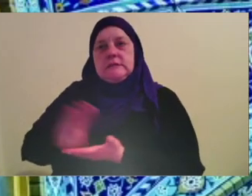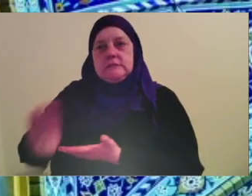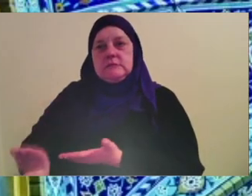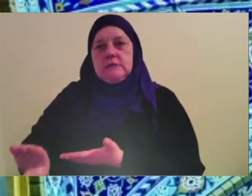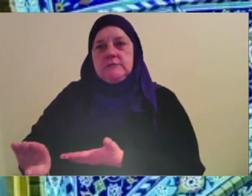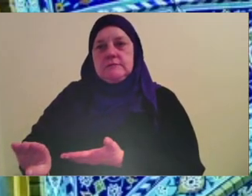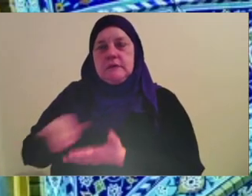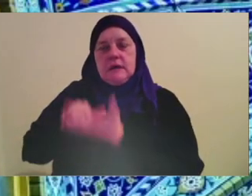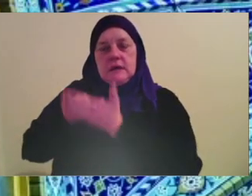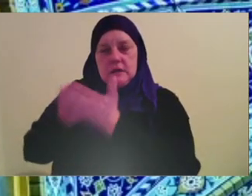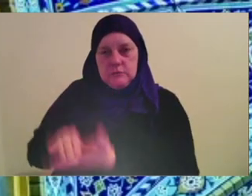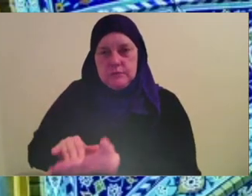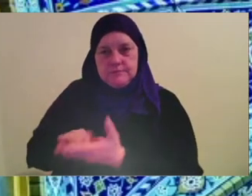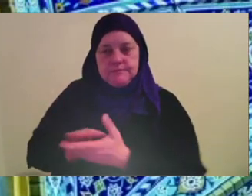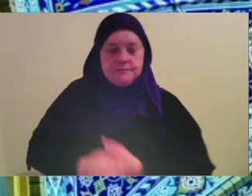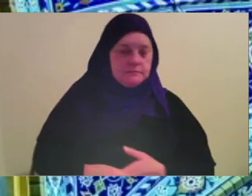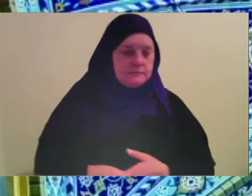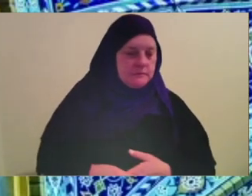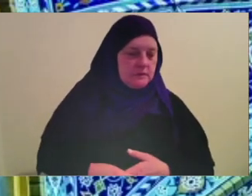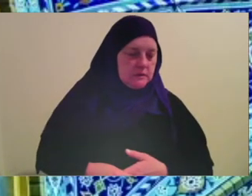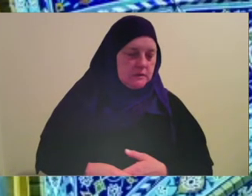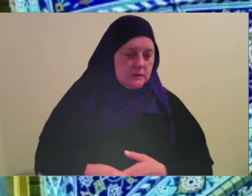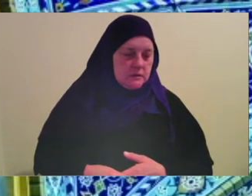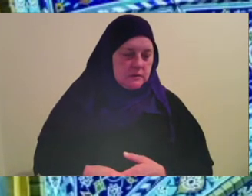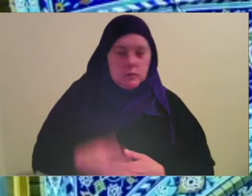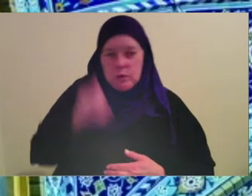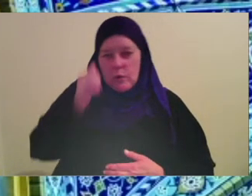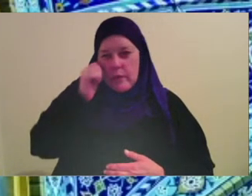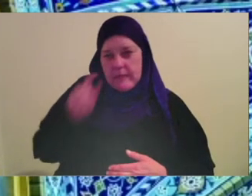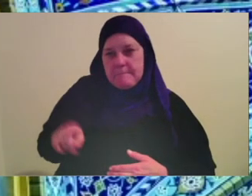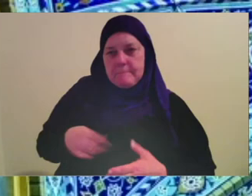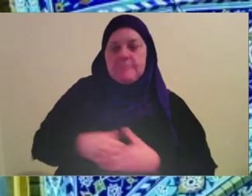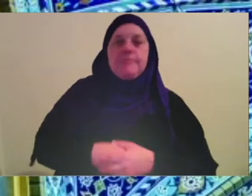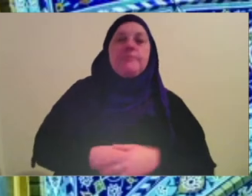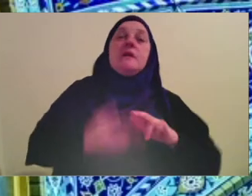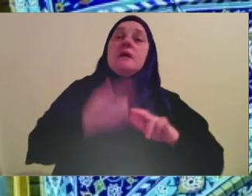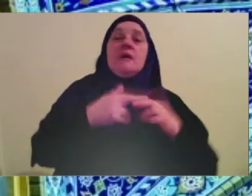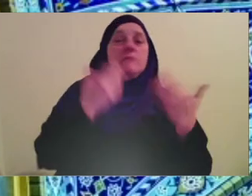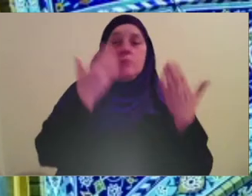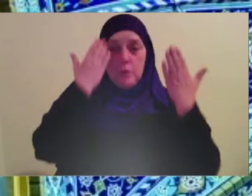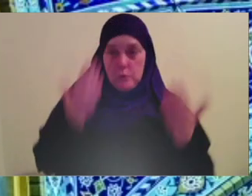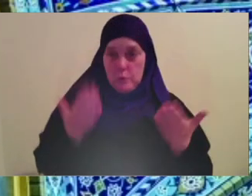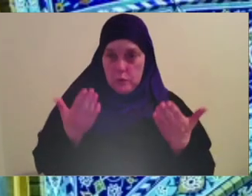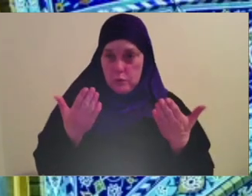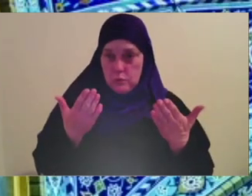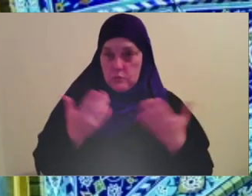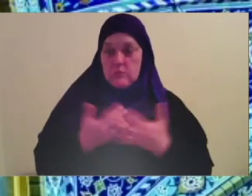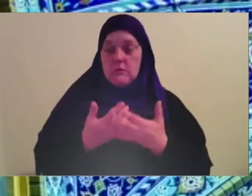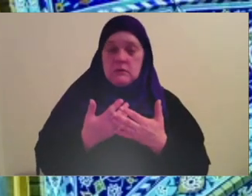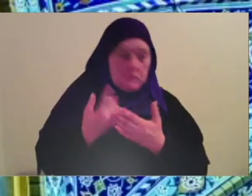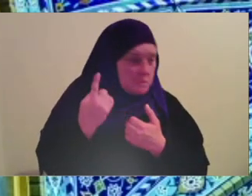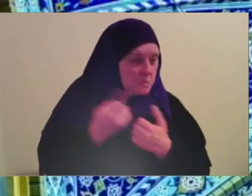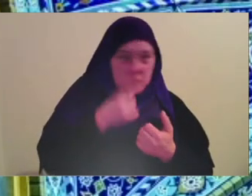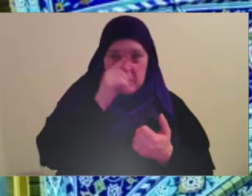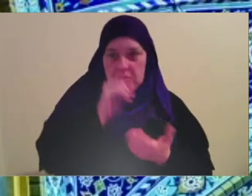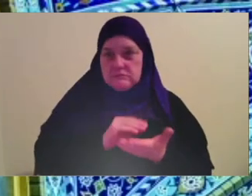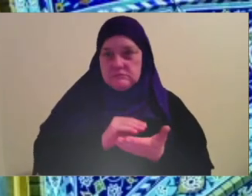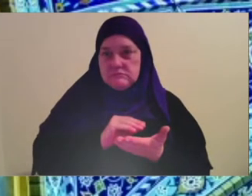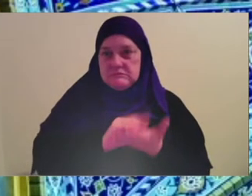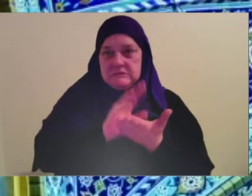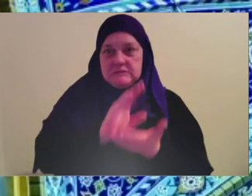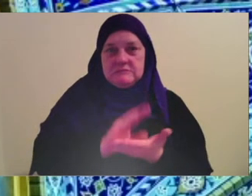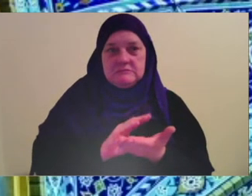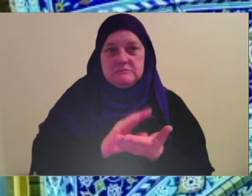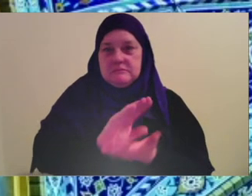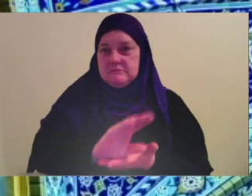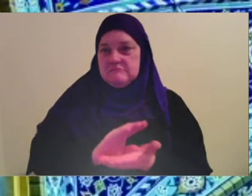If you don't know, along with Sahme Imam, you send it to the office of your marja, in this case, for example, Ayatollah